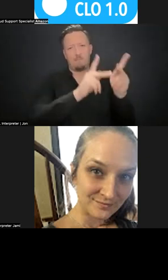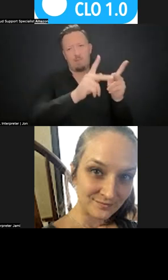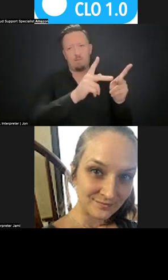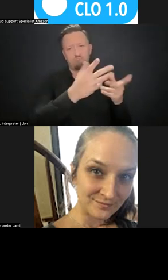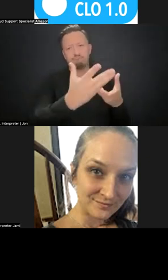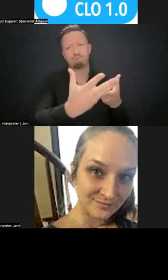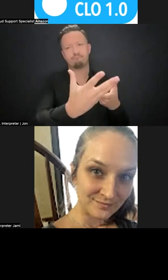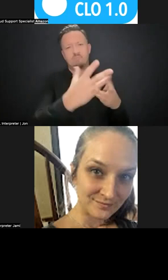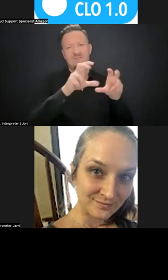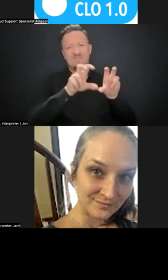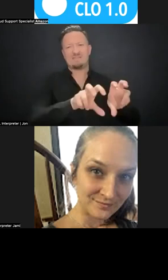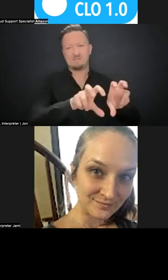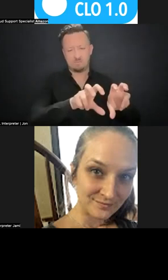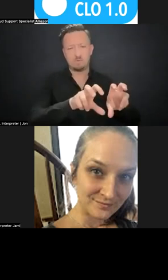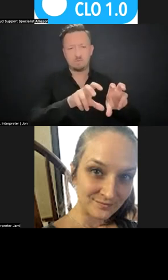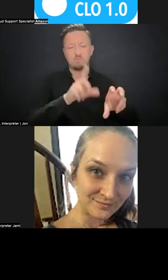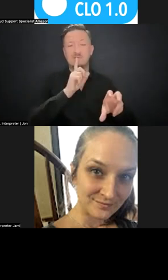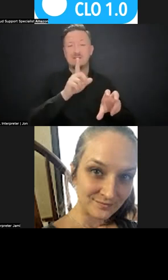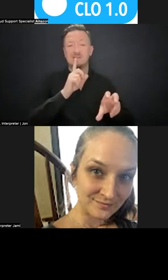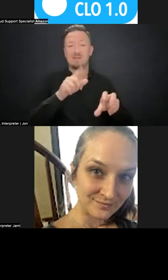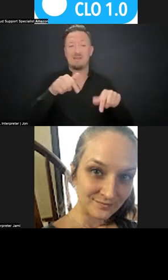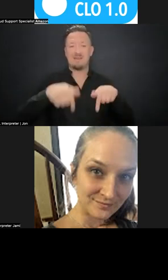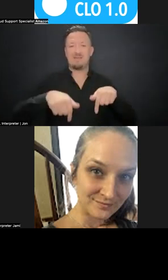there's a tremendous value that comes from